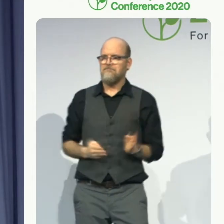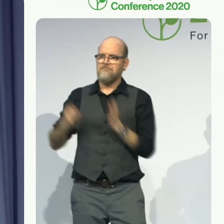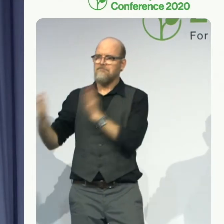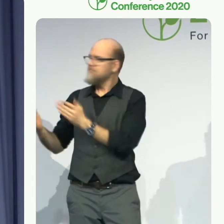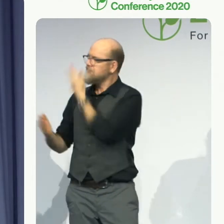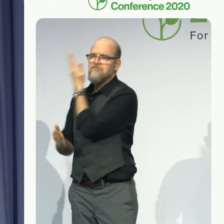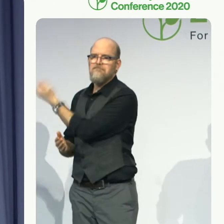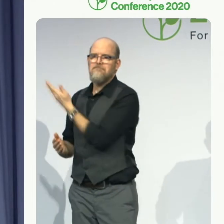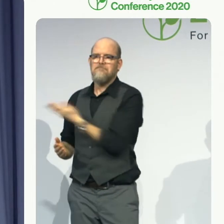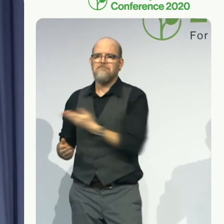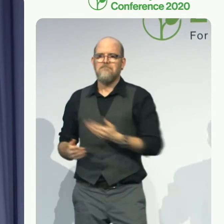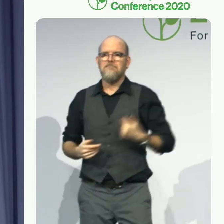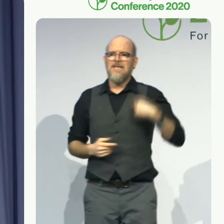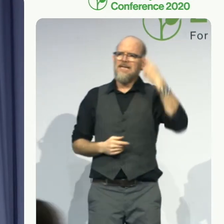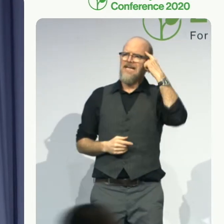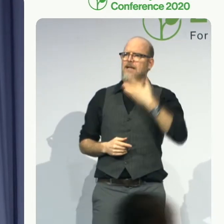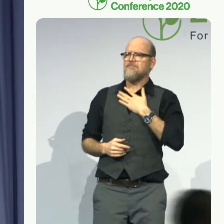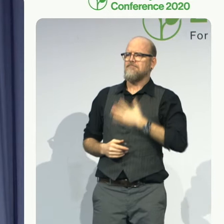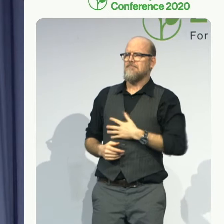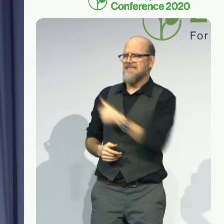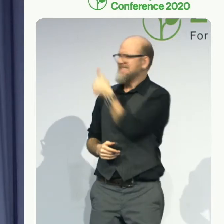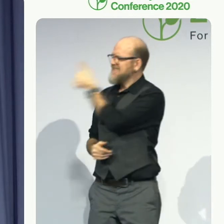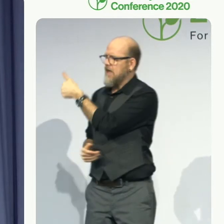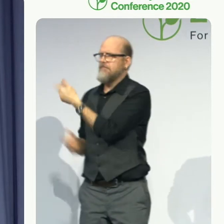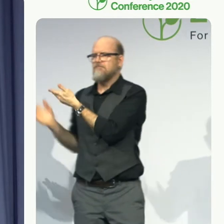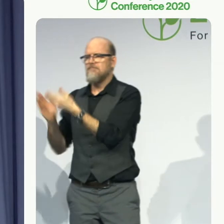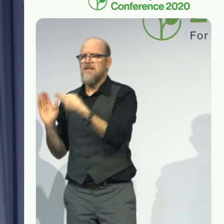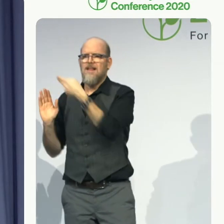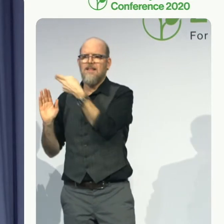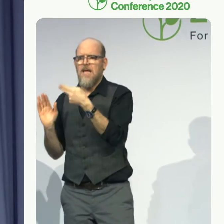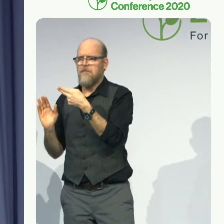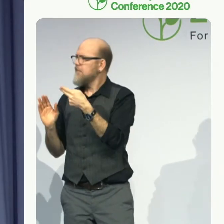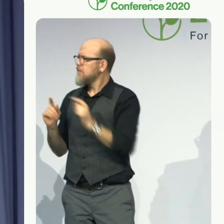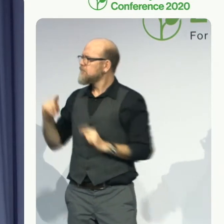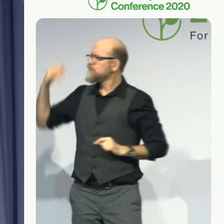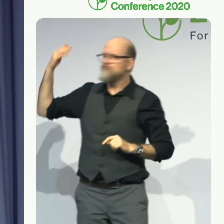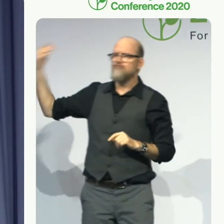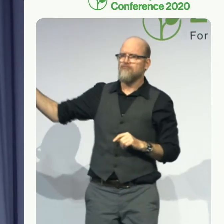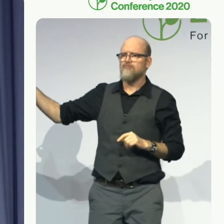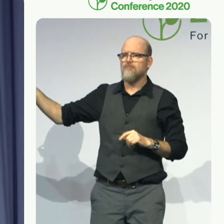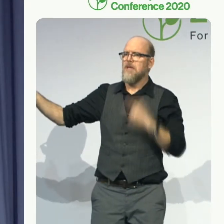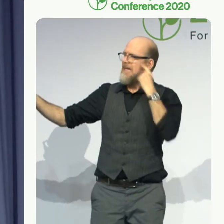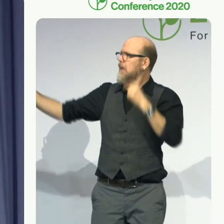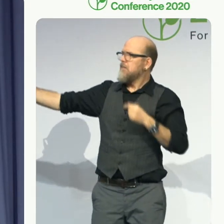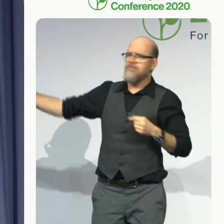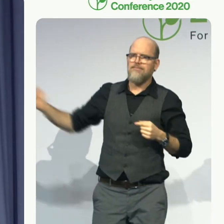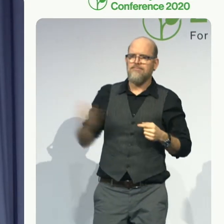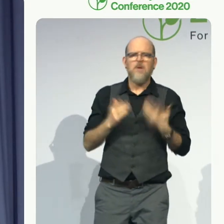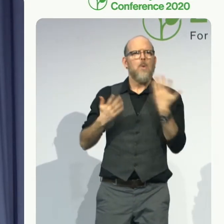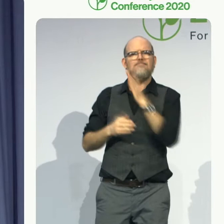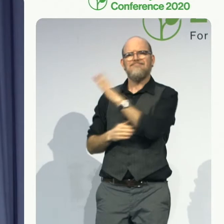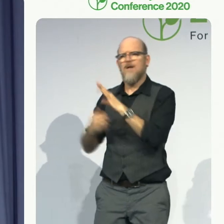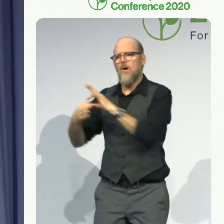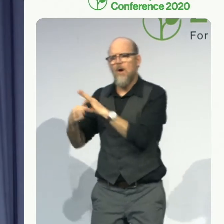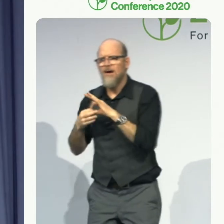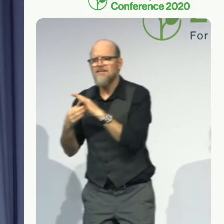introduce themselves, starting all the way to my right of the stage and moving to the other side. So Helle, please introduce